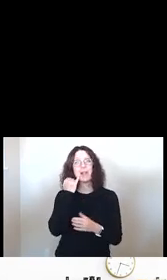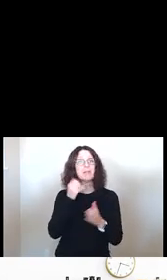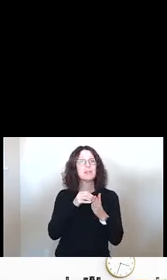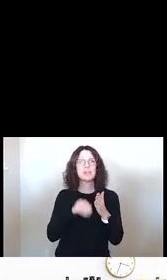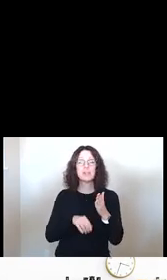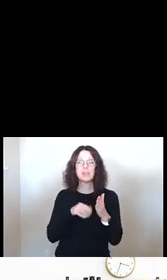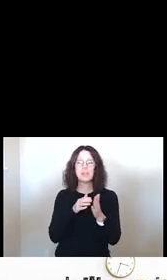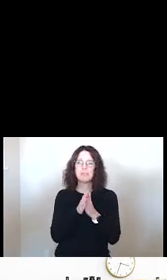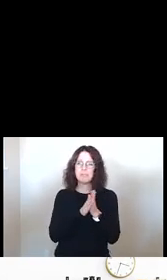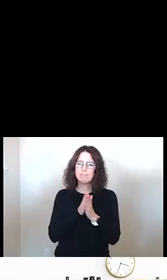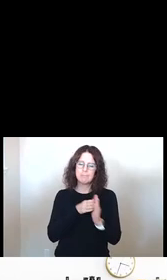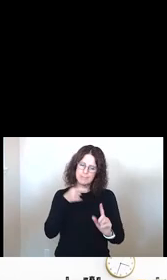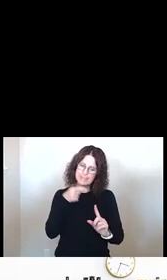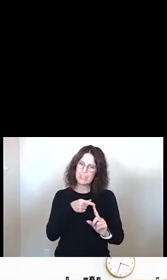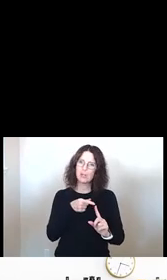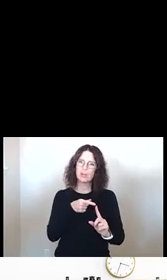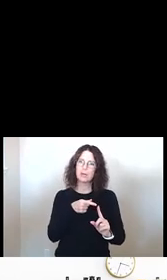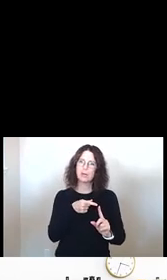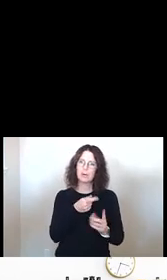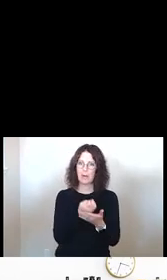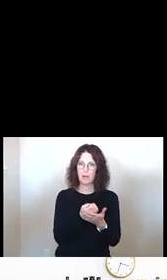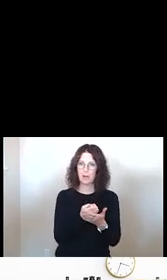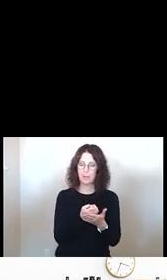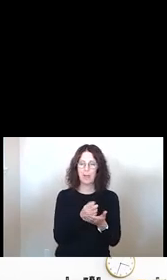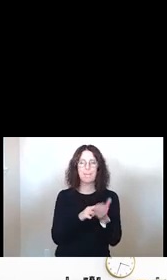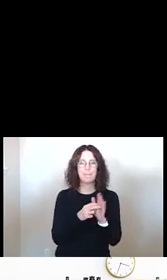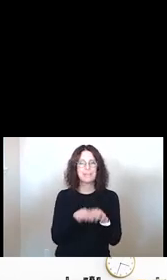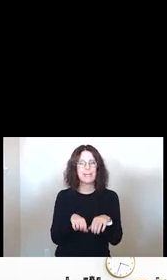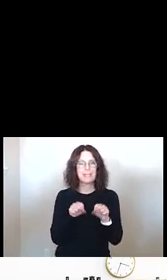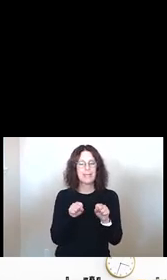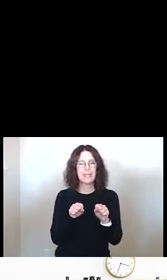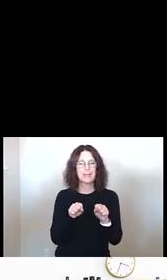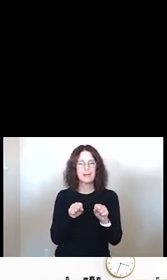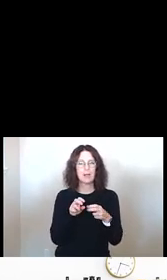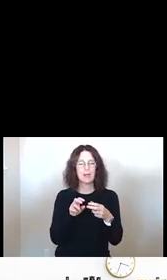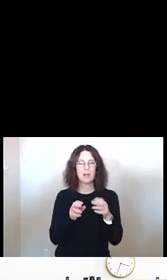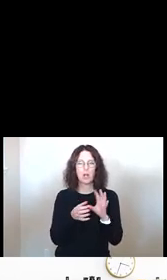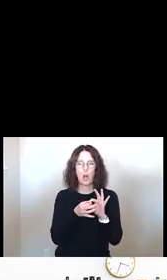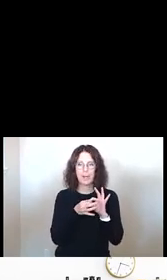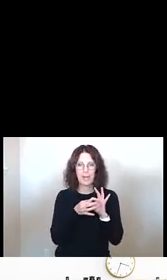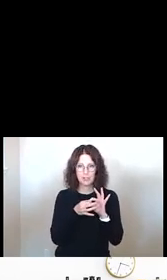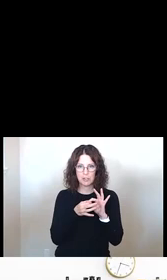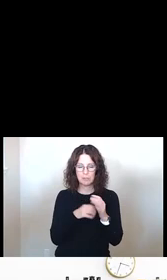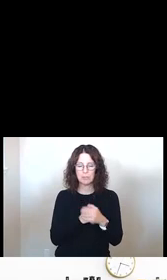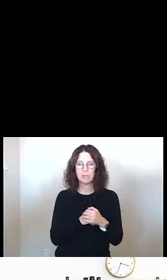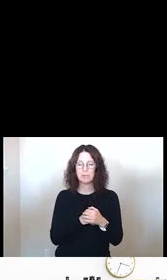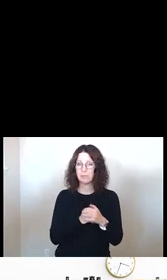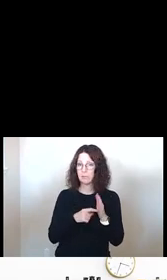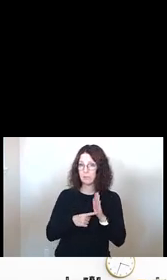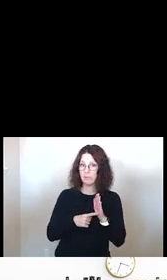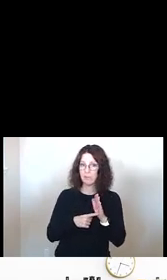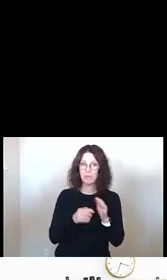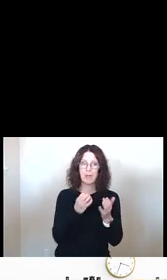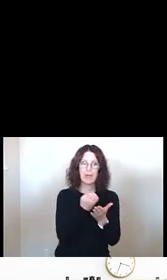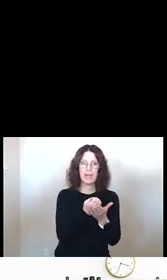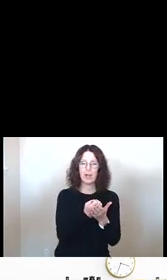they will take one of two combinations of courses in their first year. So one combination is economics 1210